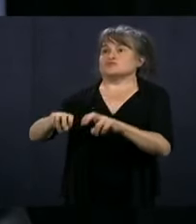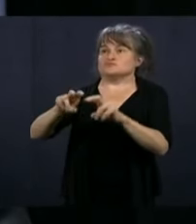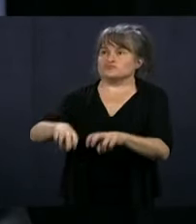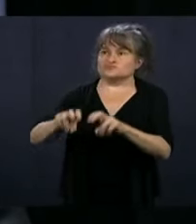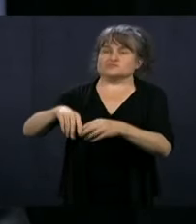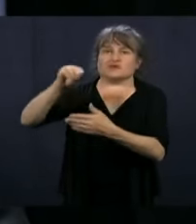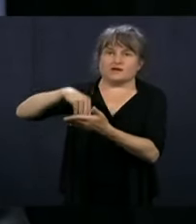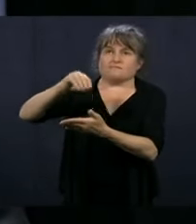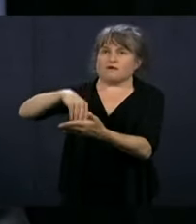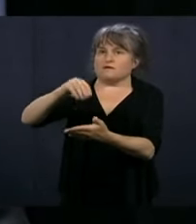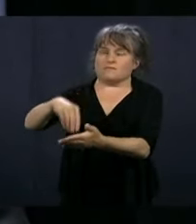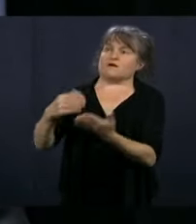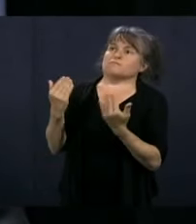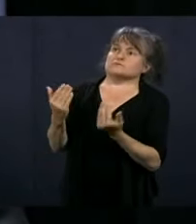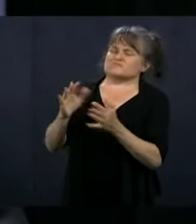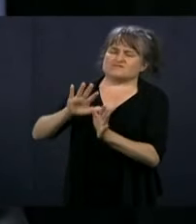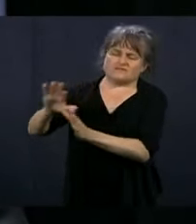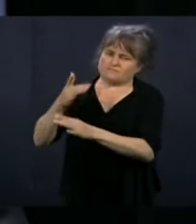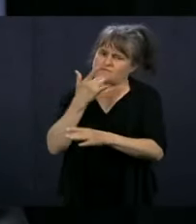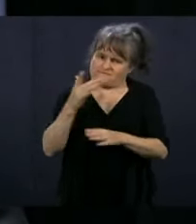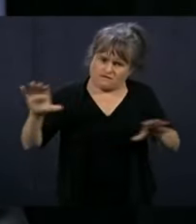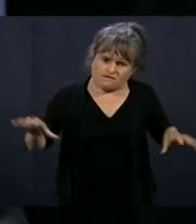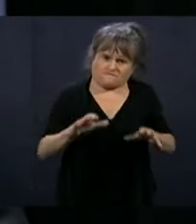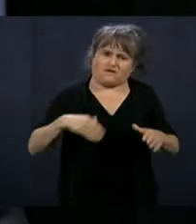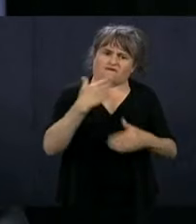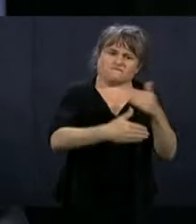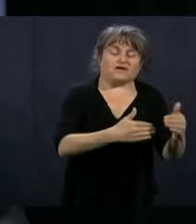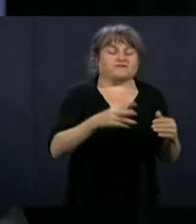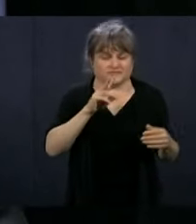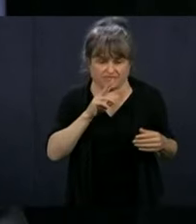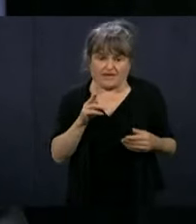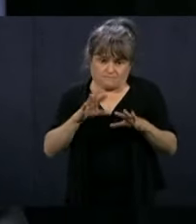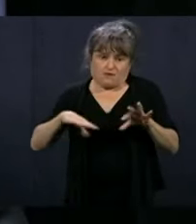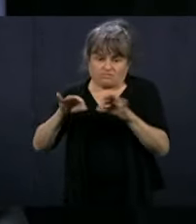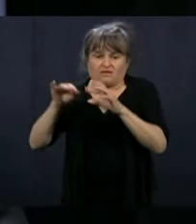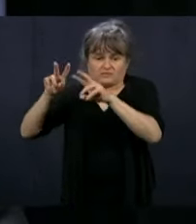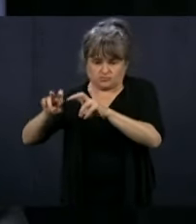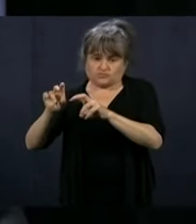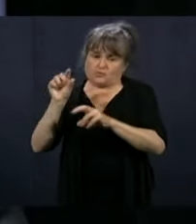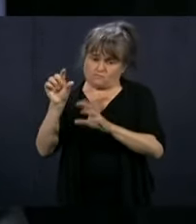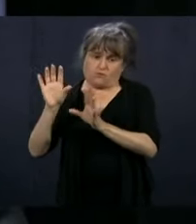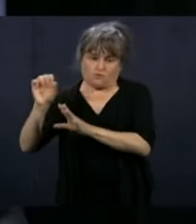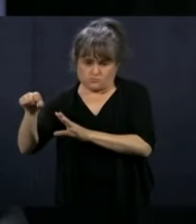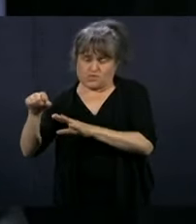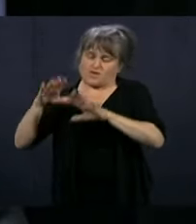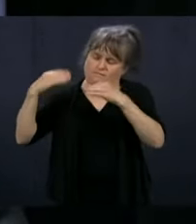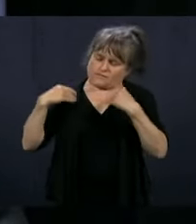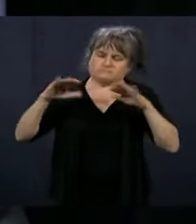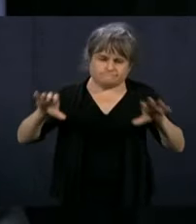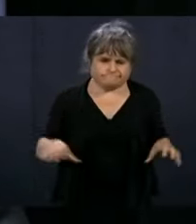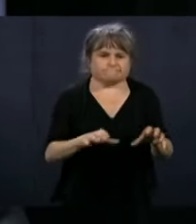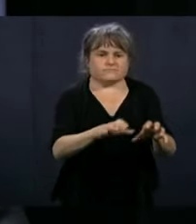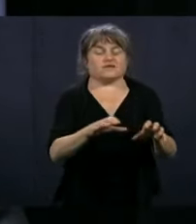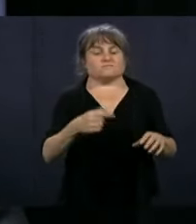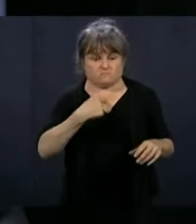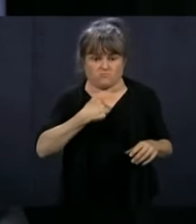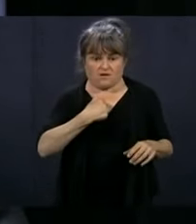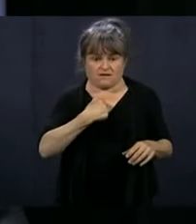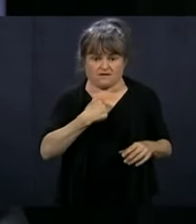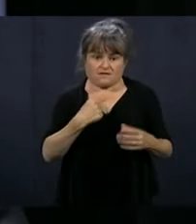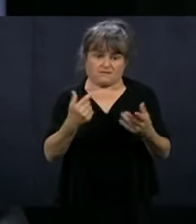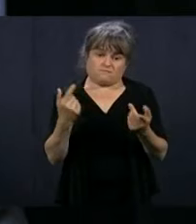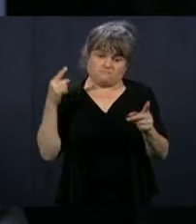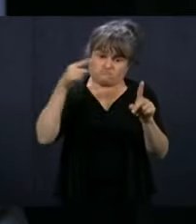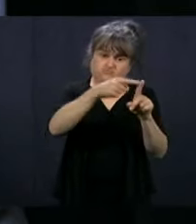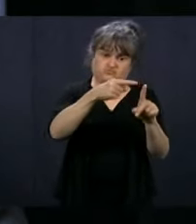that. Sometimes it has to be done. We have to give ourselves the orientations before acting. But what I want is that by the end of